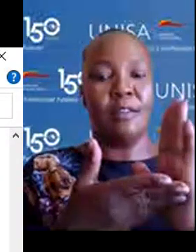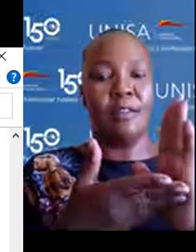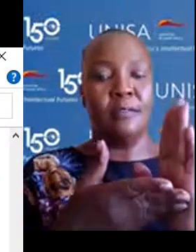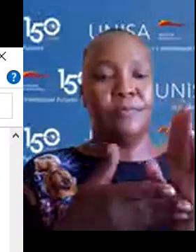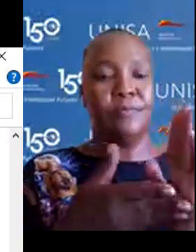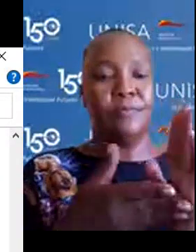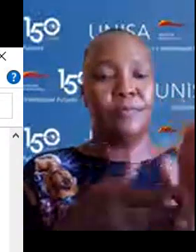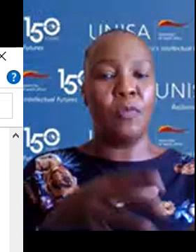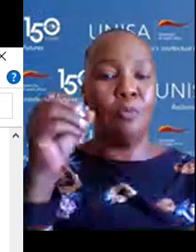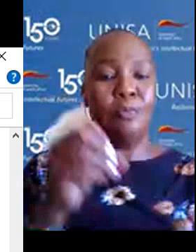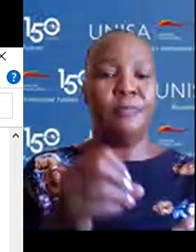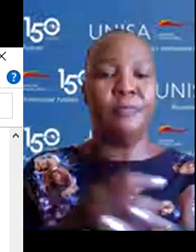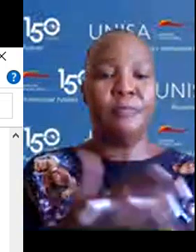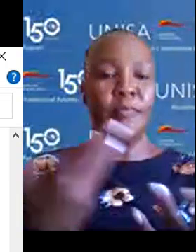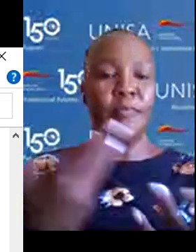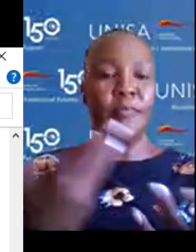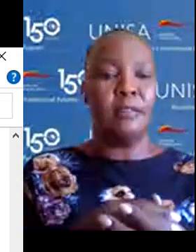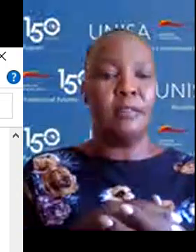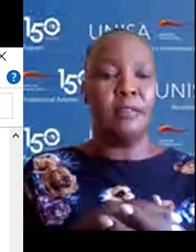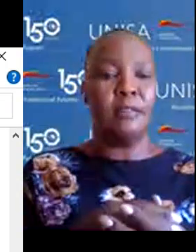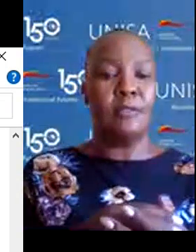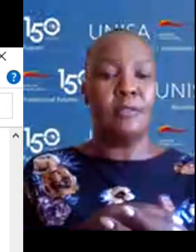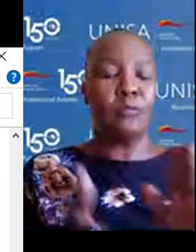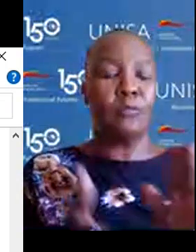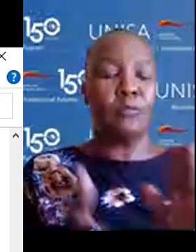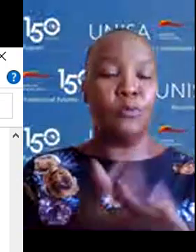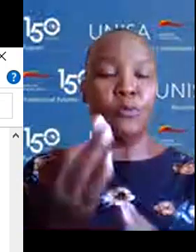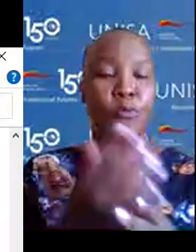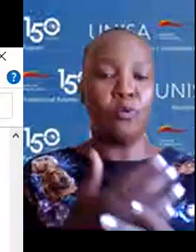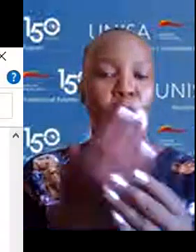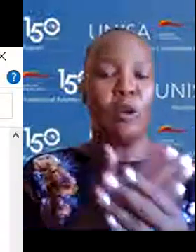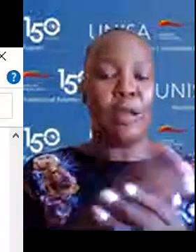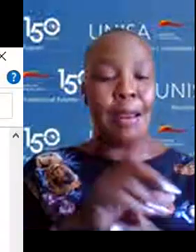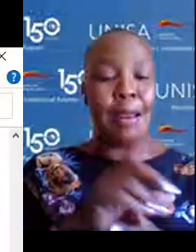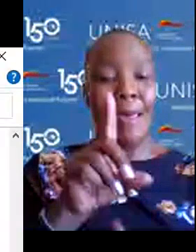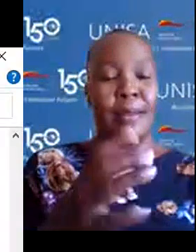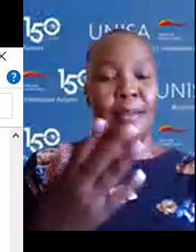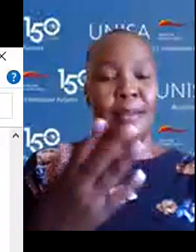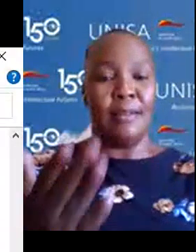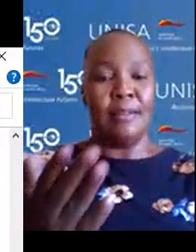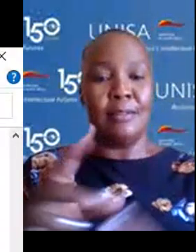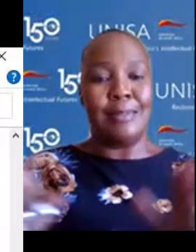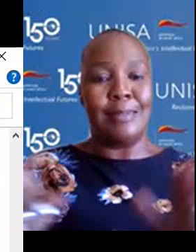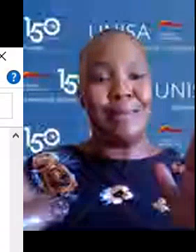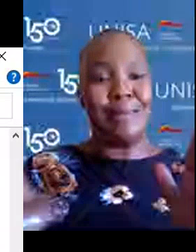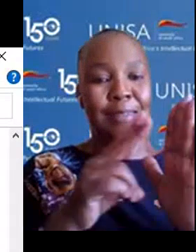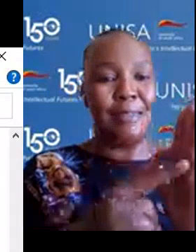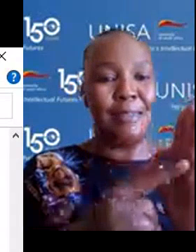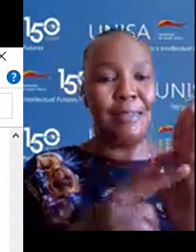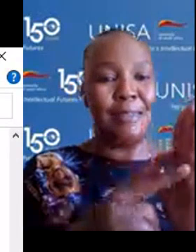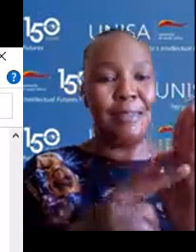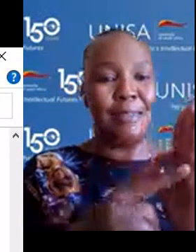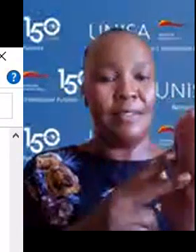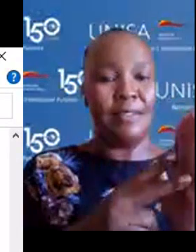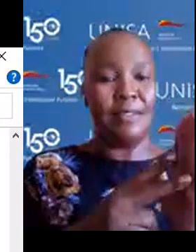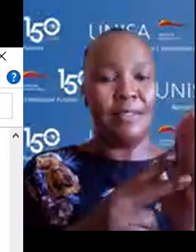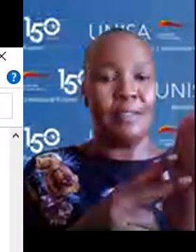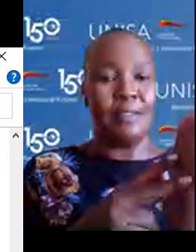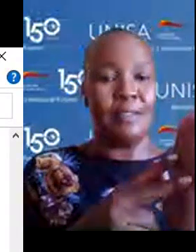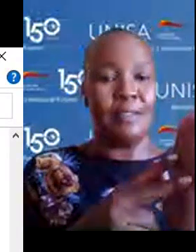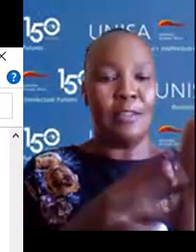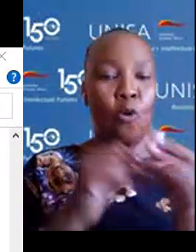that again. So we go to your folder, you right click on it. You'll see there's an option. There's a copy link option there, but we're just going to